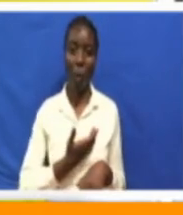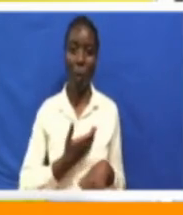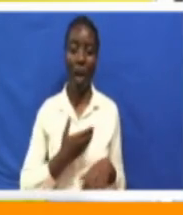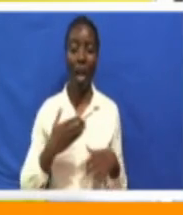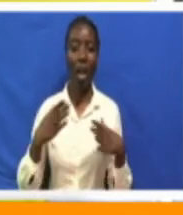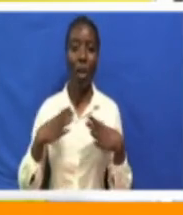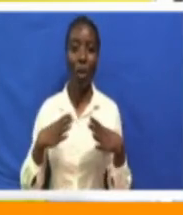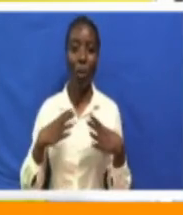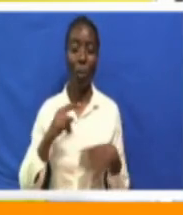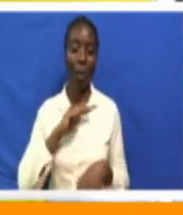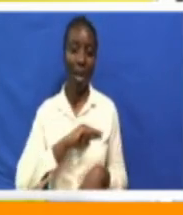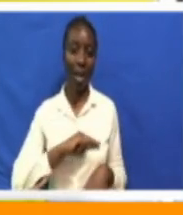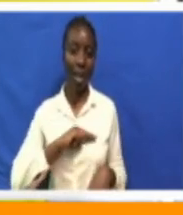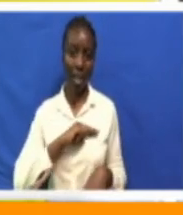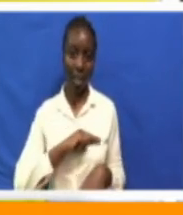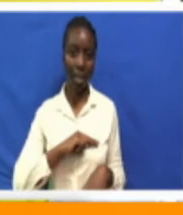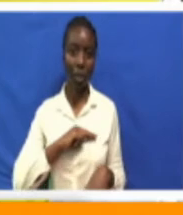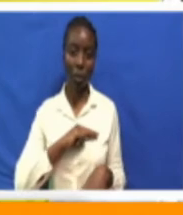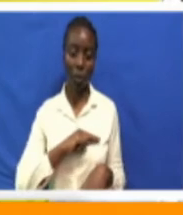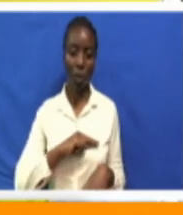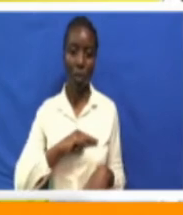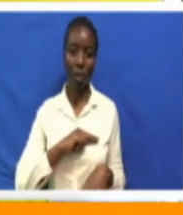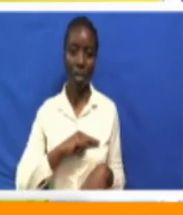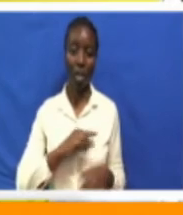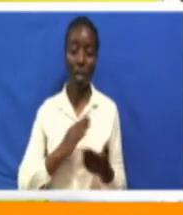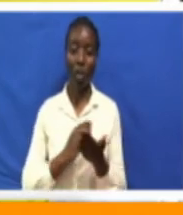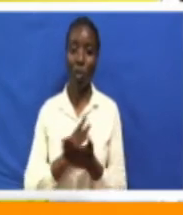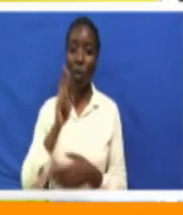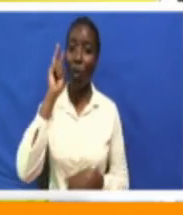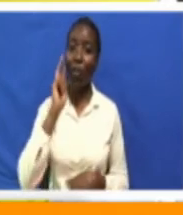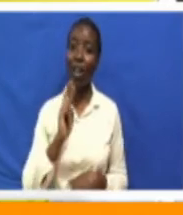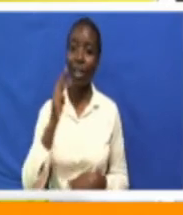from the Virgin Mary and became man